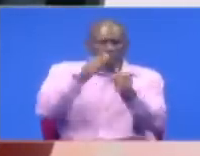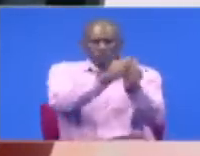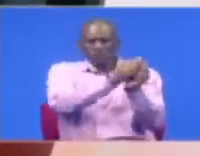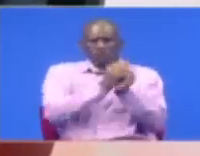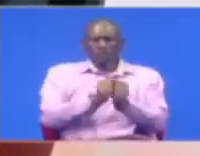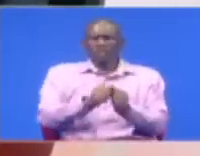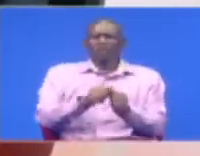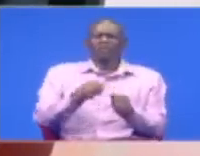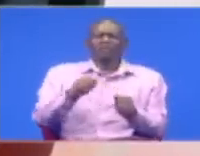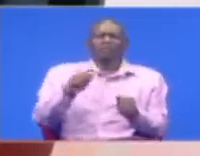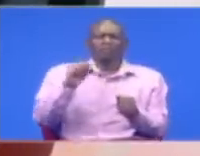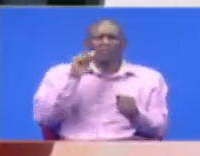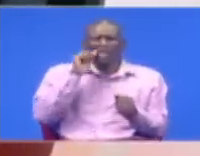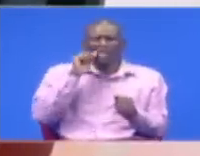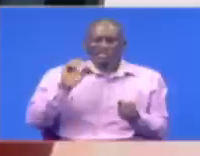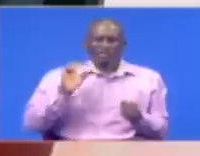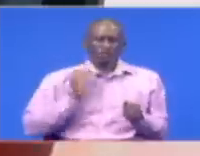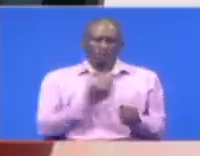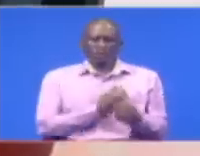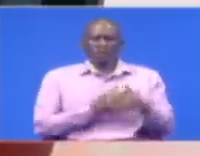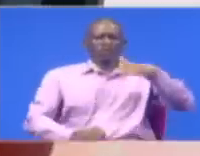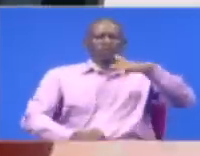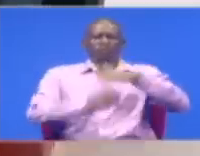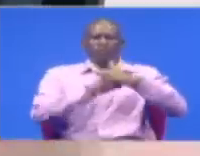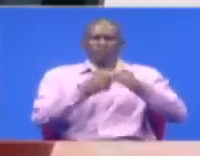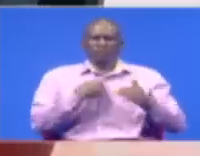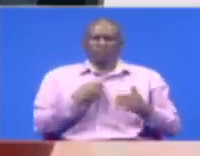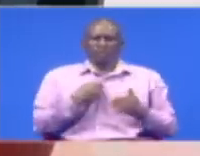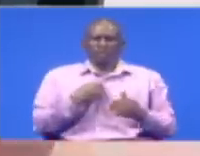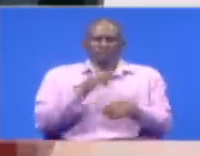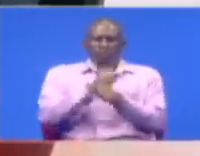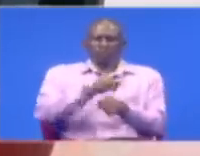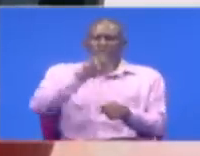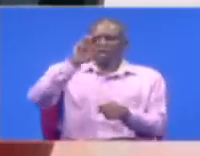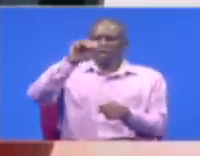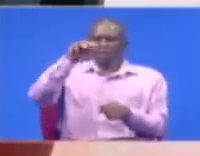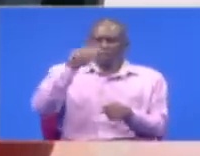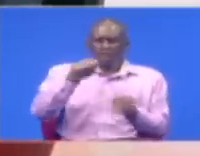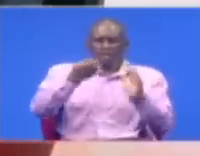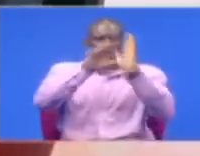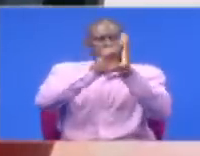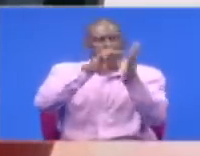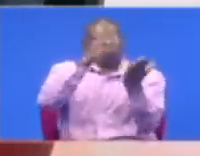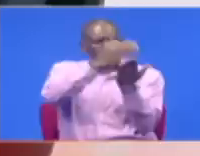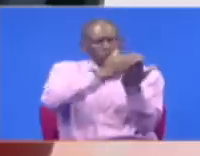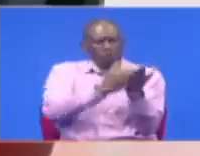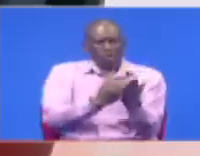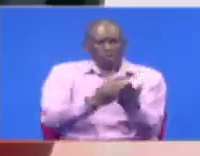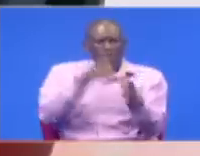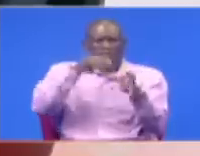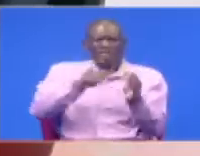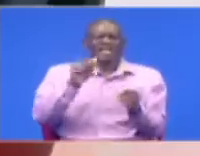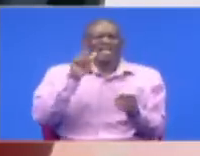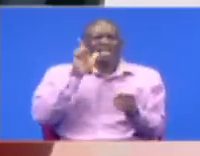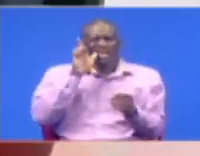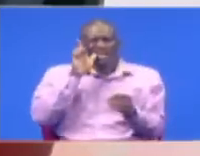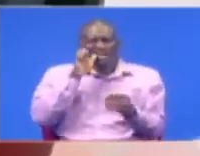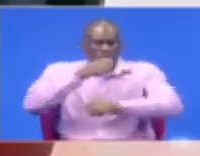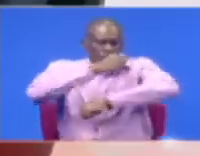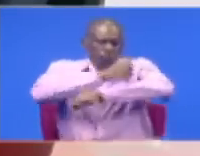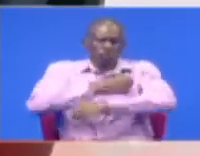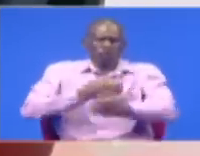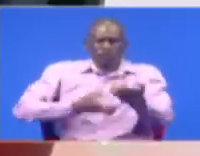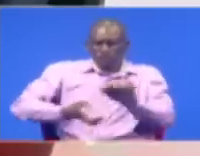British Council, sponsored me to undertake a Master's in Law program at London School of